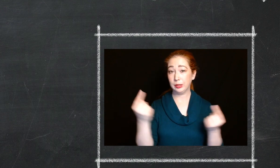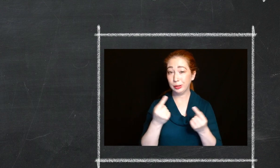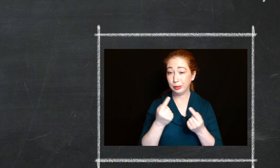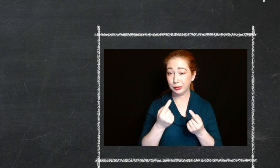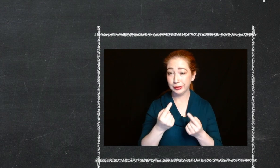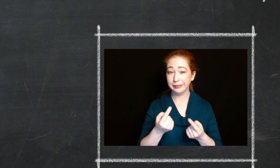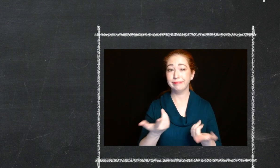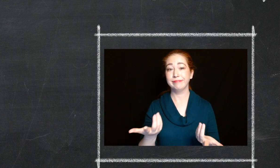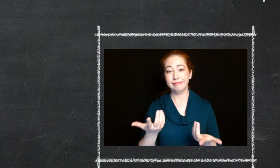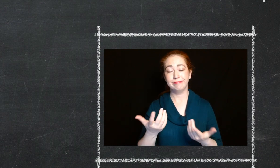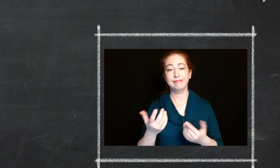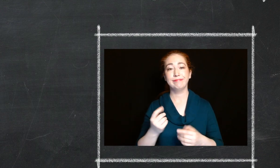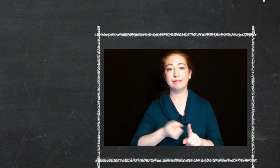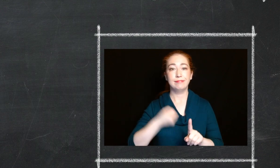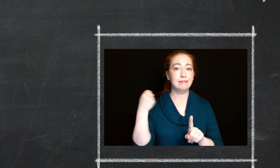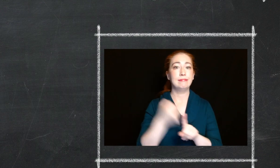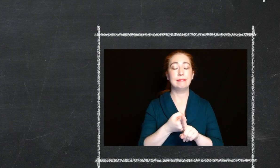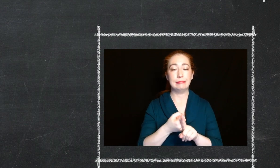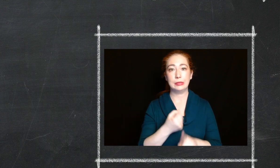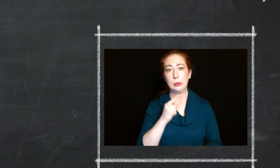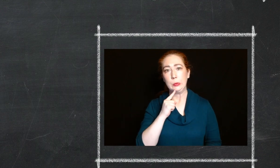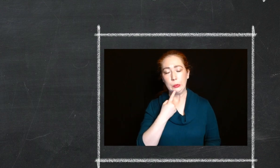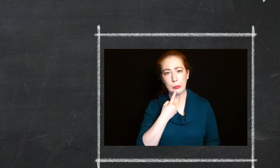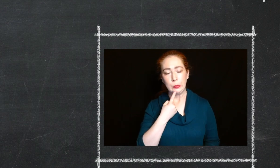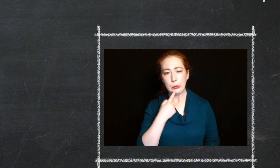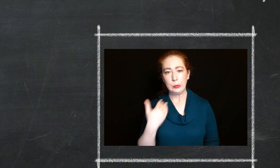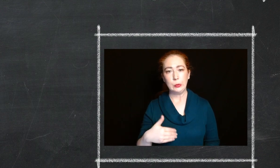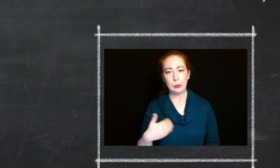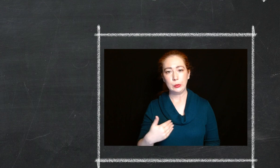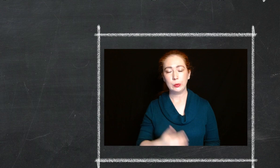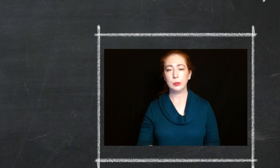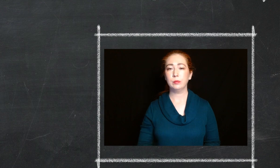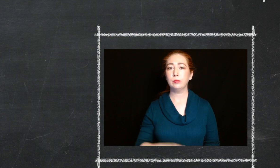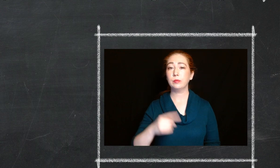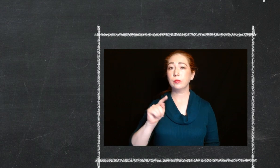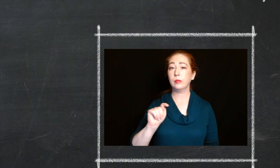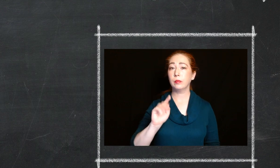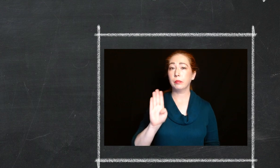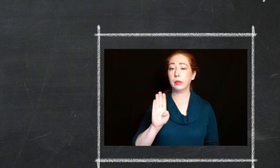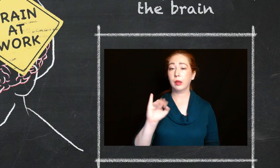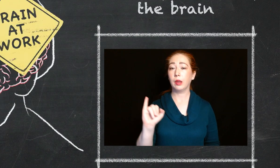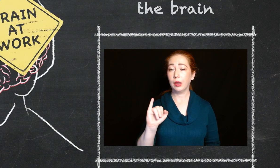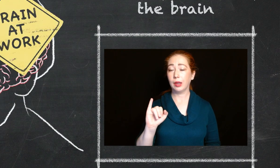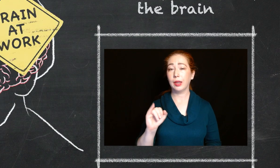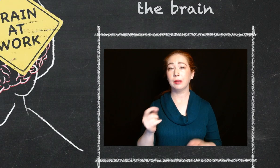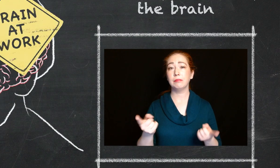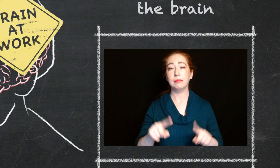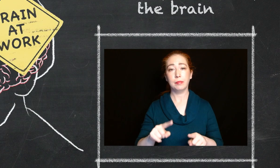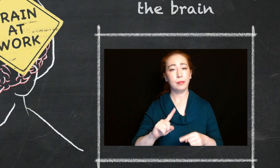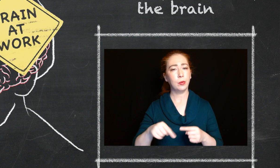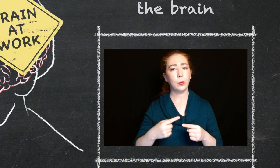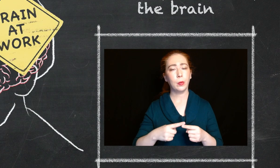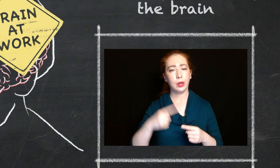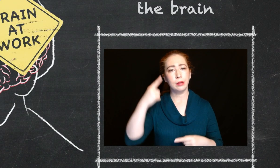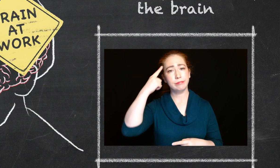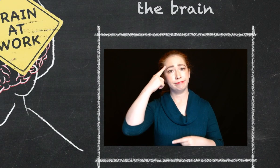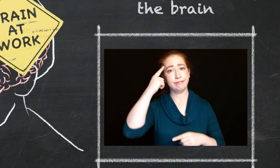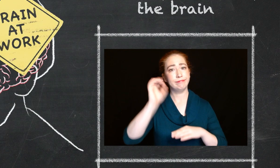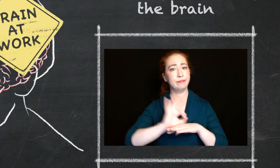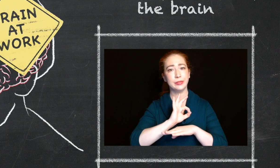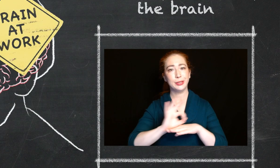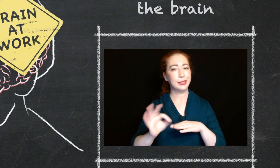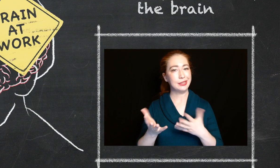that is traumatic, meaning serious and/or sudden in nature. Traumatic brain injury occurs